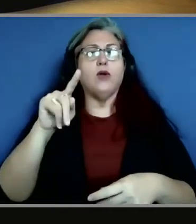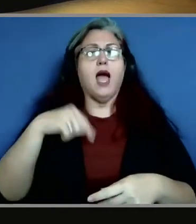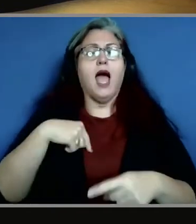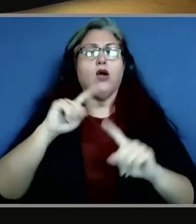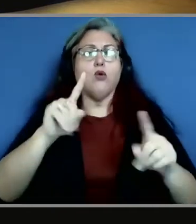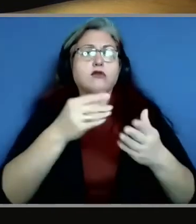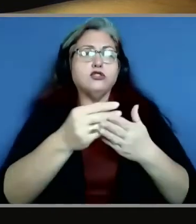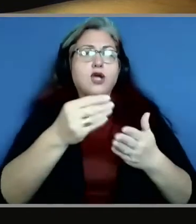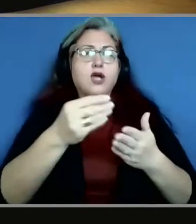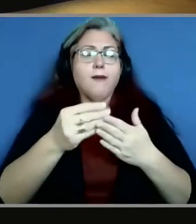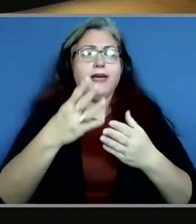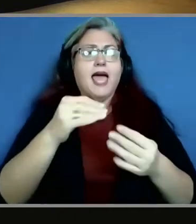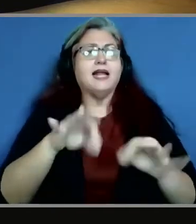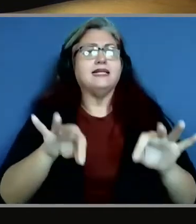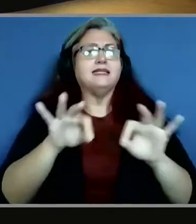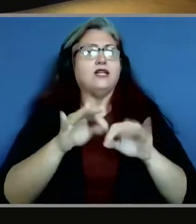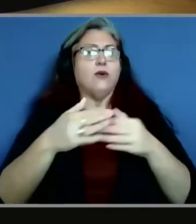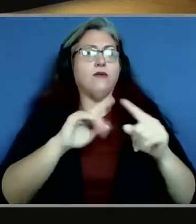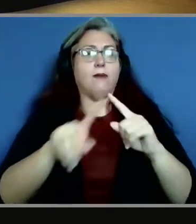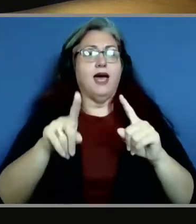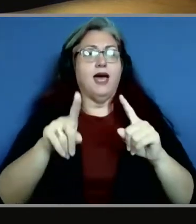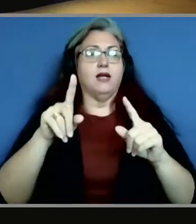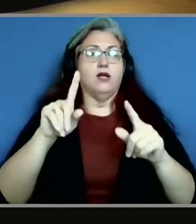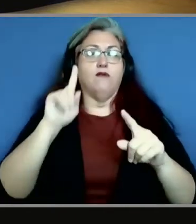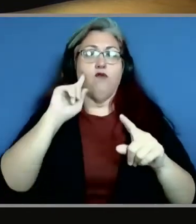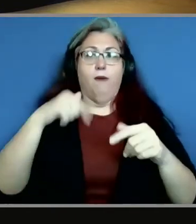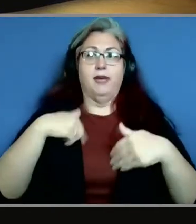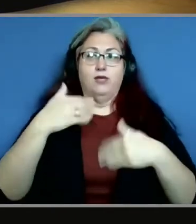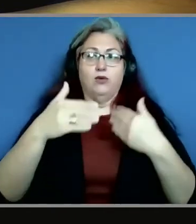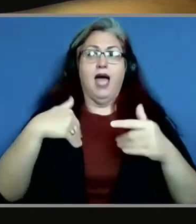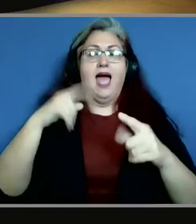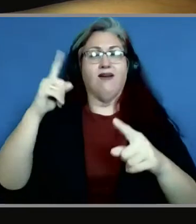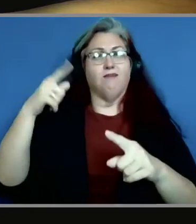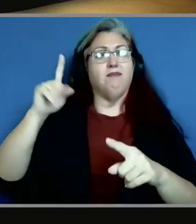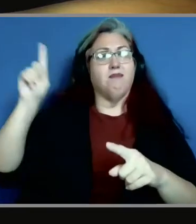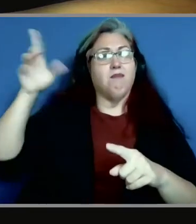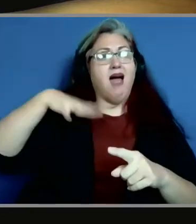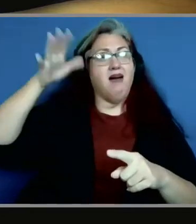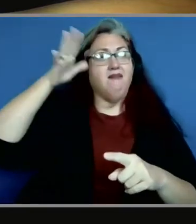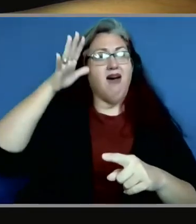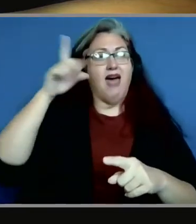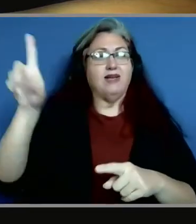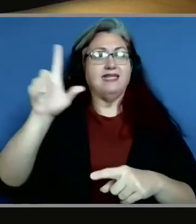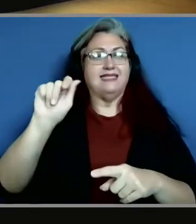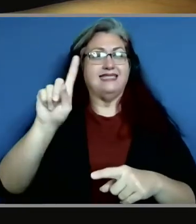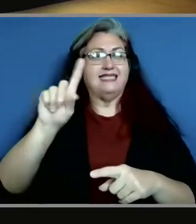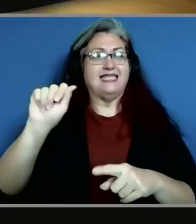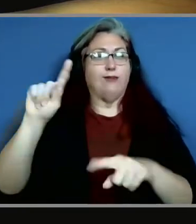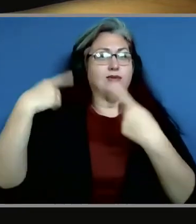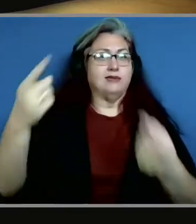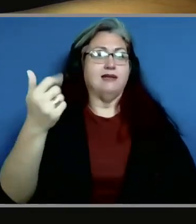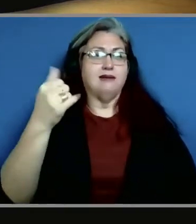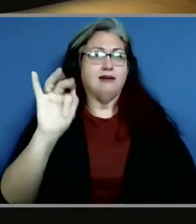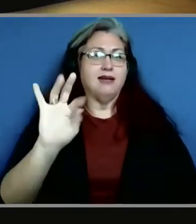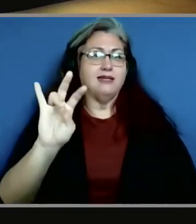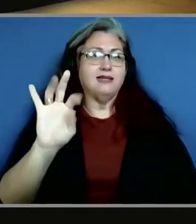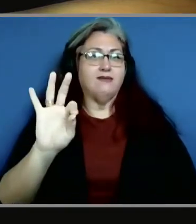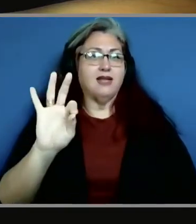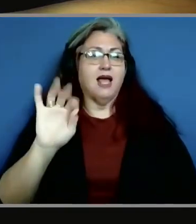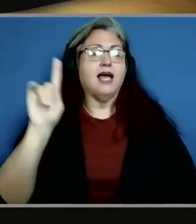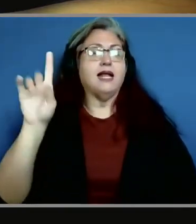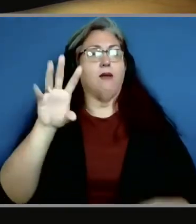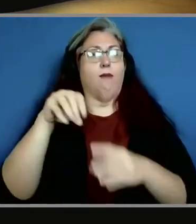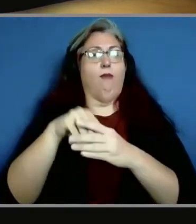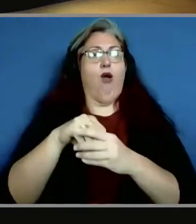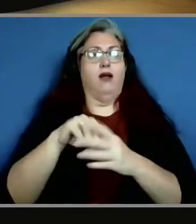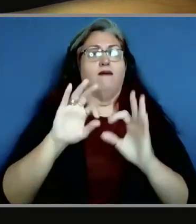them. But to make the movement, I have a father who has been disabled since 1979. He has been part of our